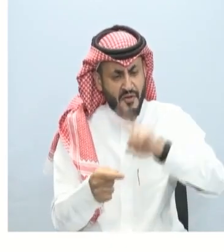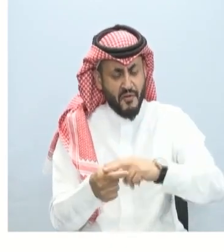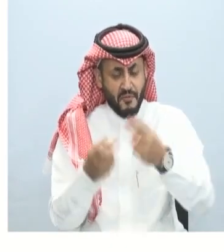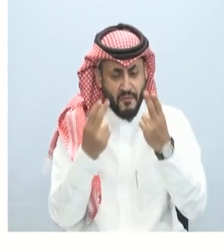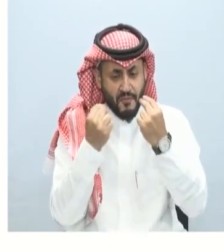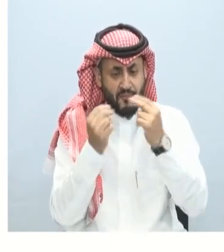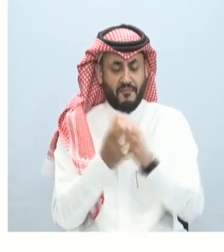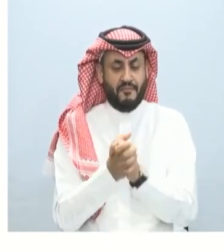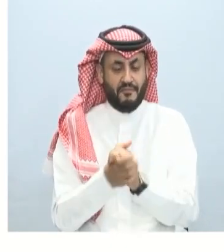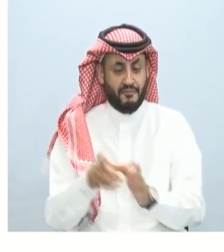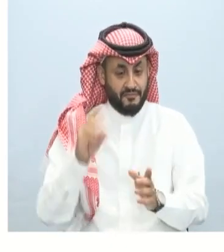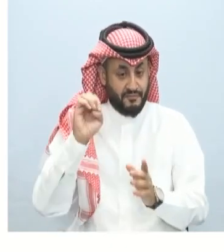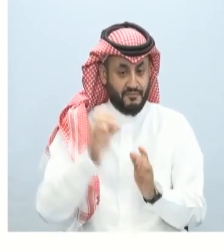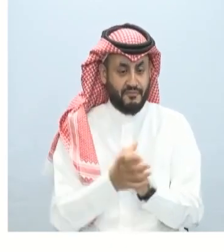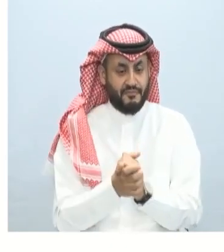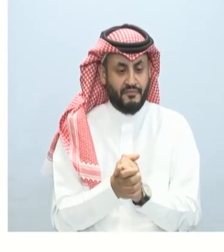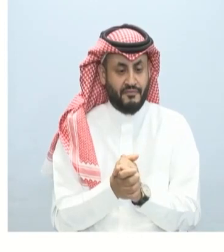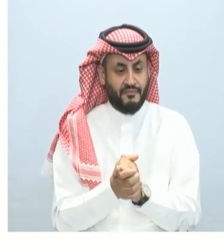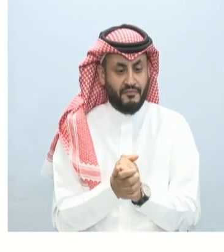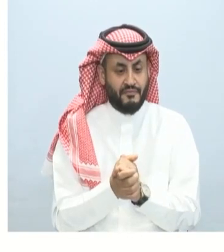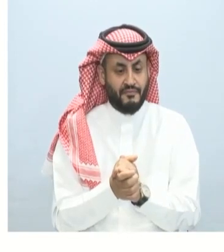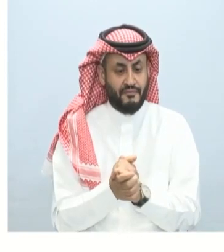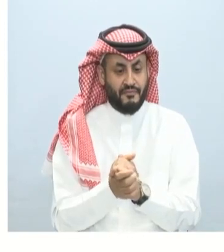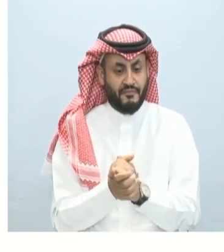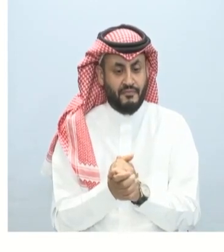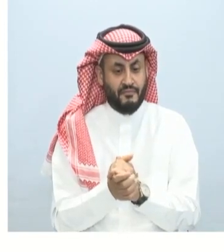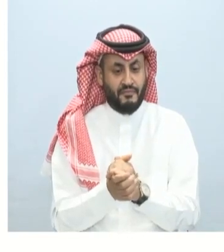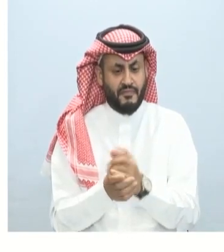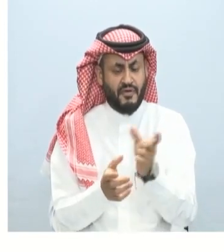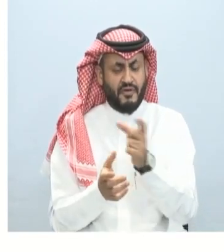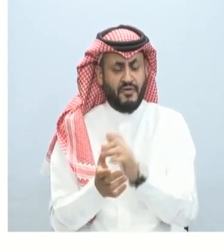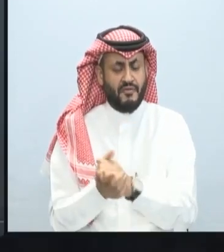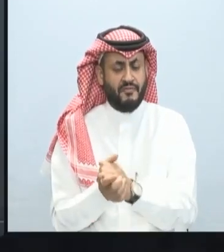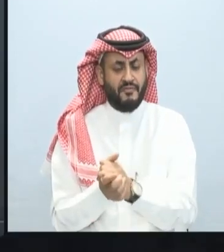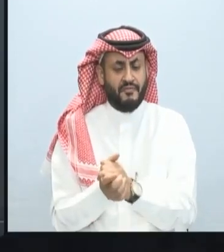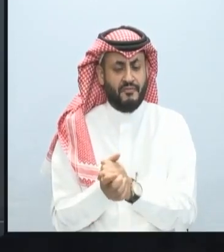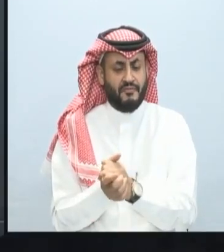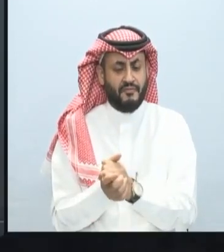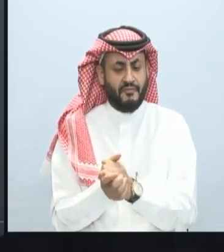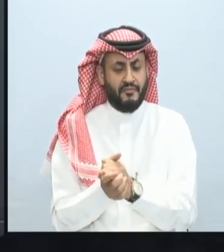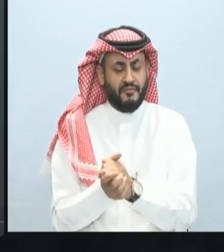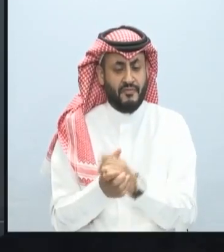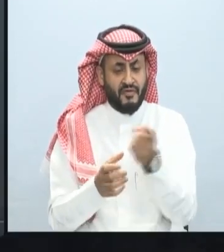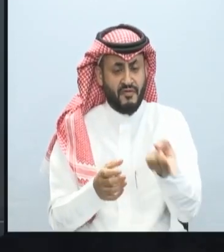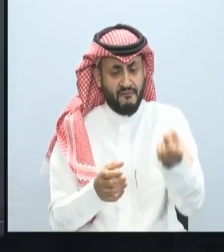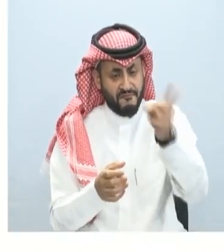studied. And we have also will have found, which applies